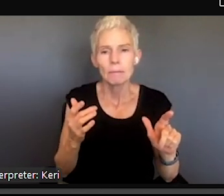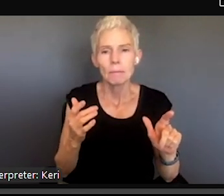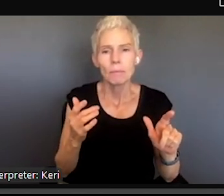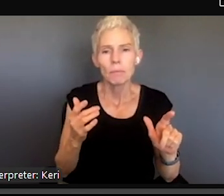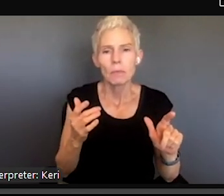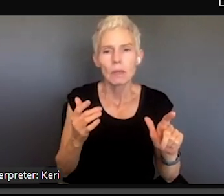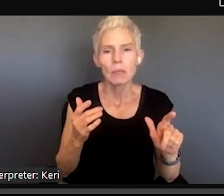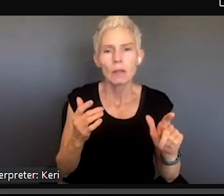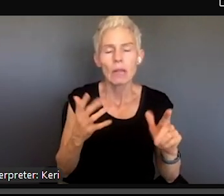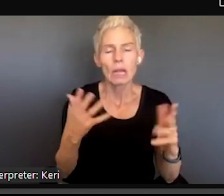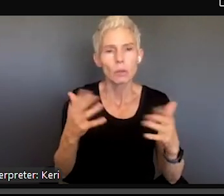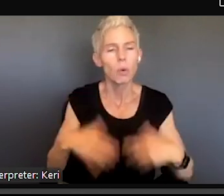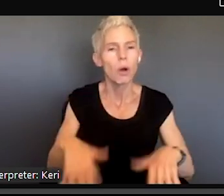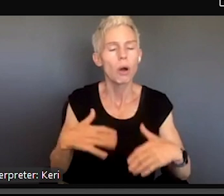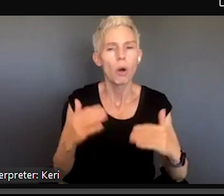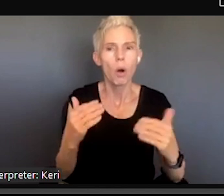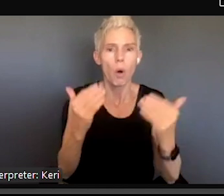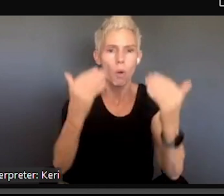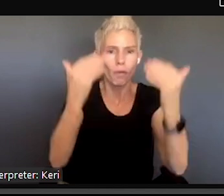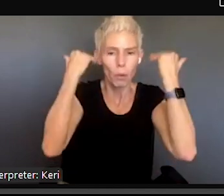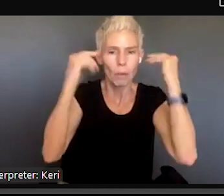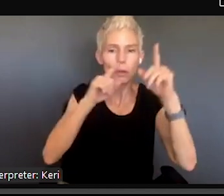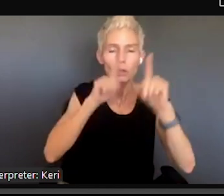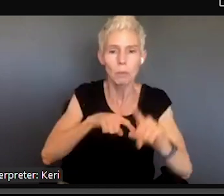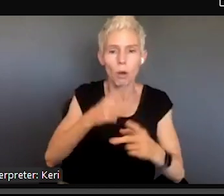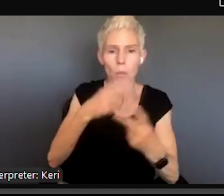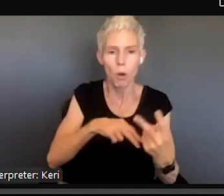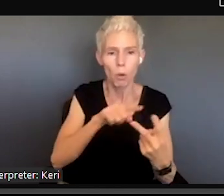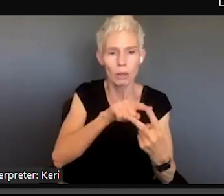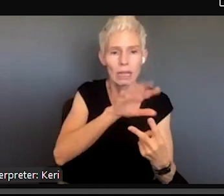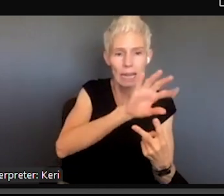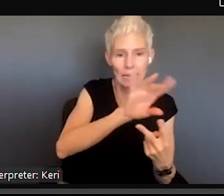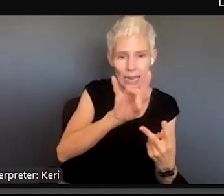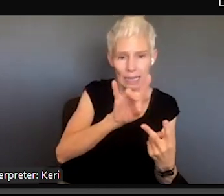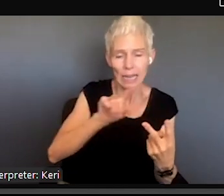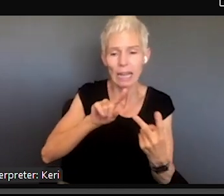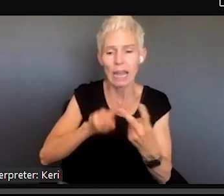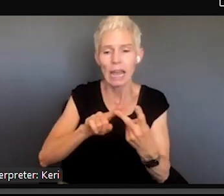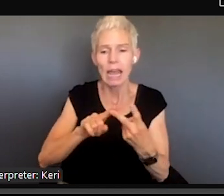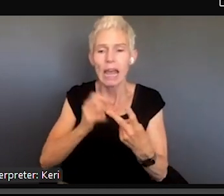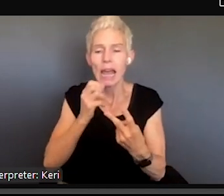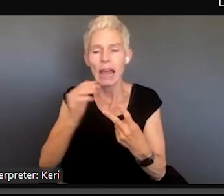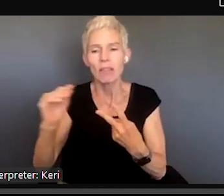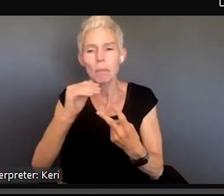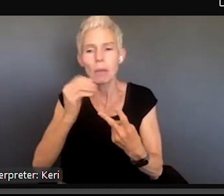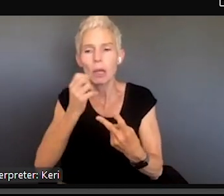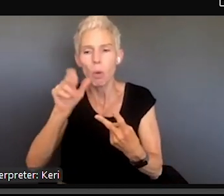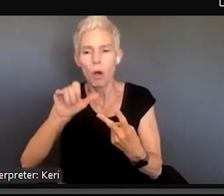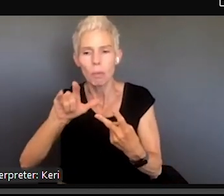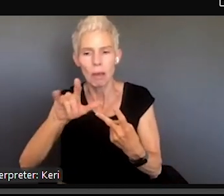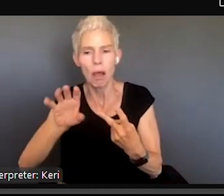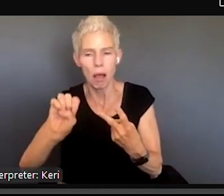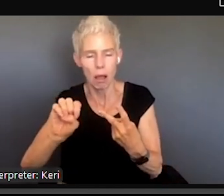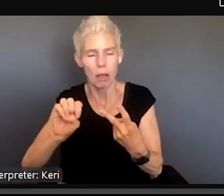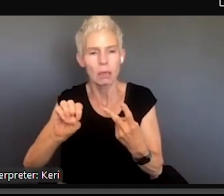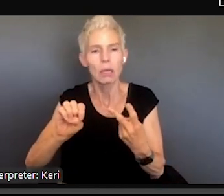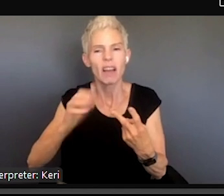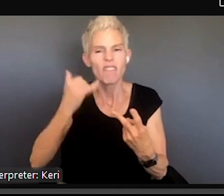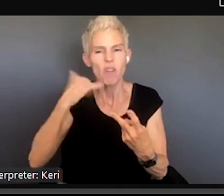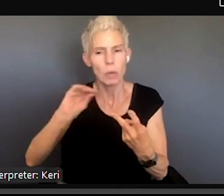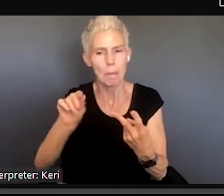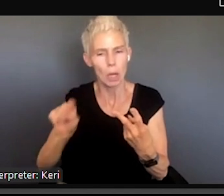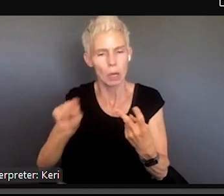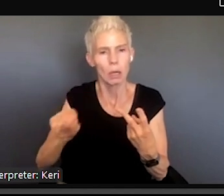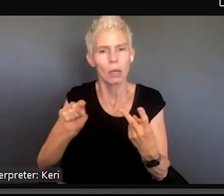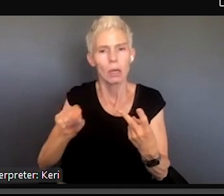there's been an overwhelming response to both 988 and the Pure Warmline. And what we saw with the addition of the Pure Warmline was